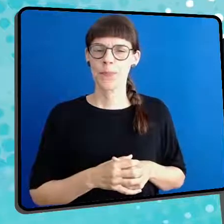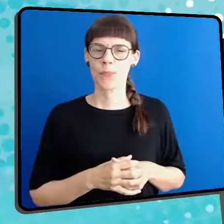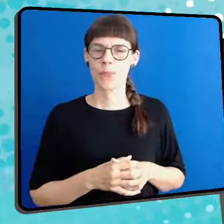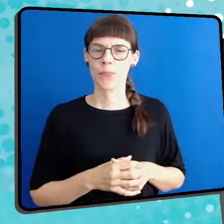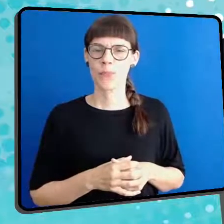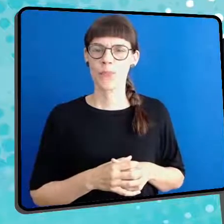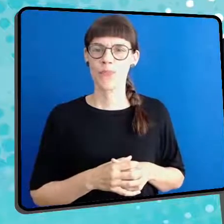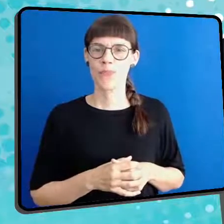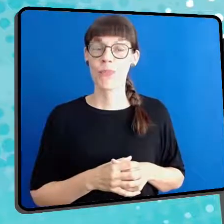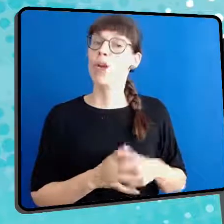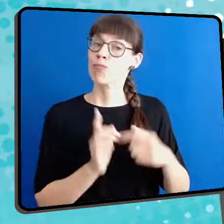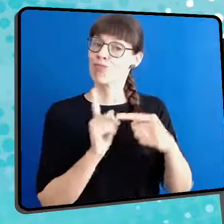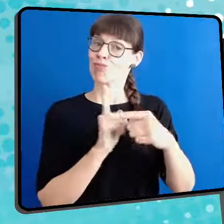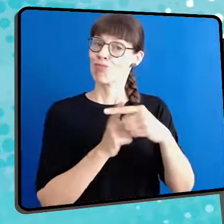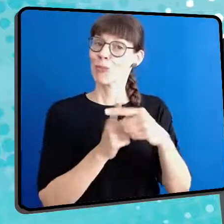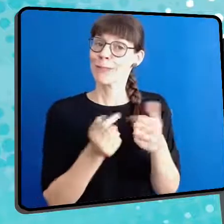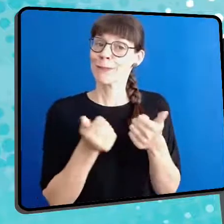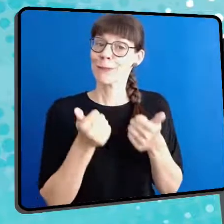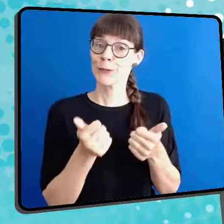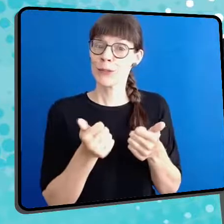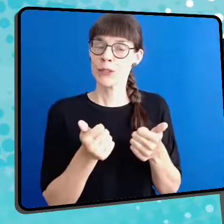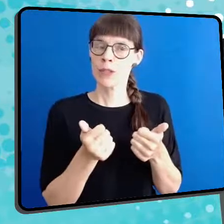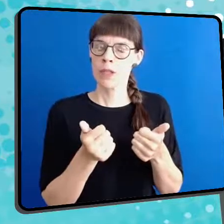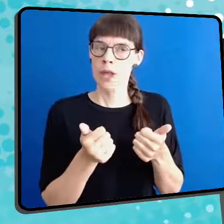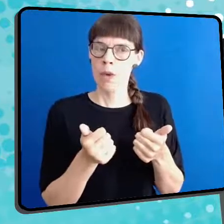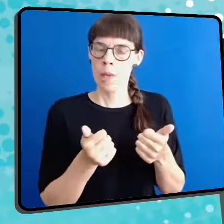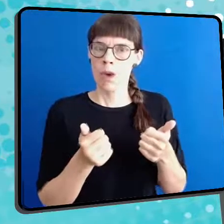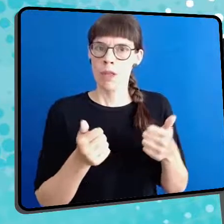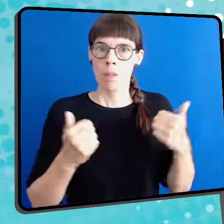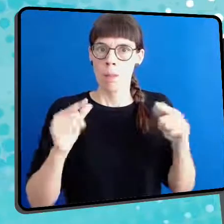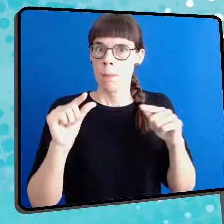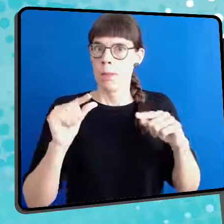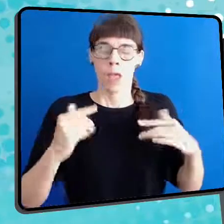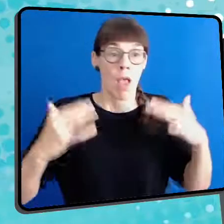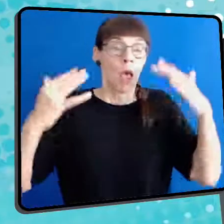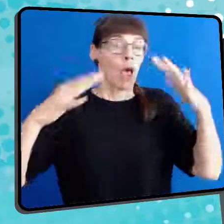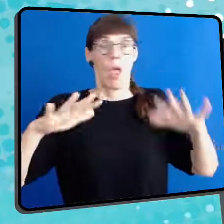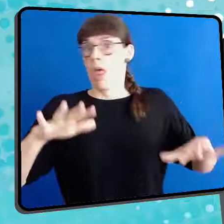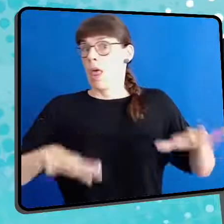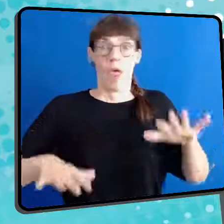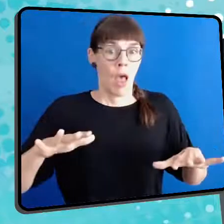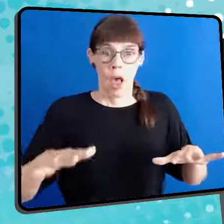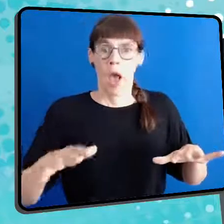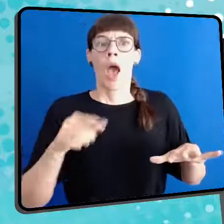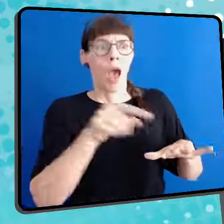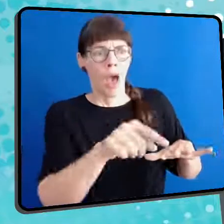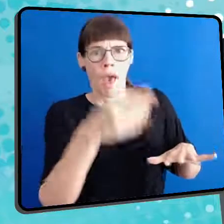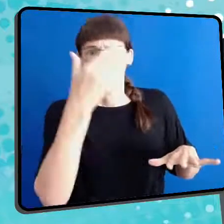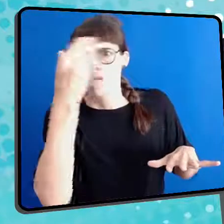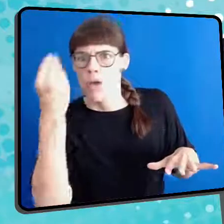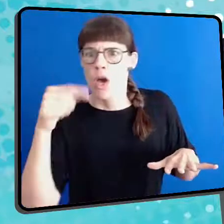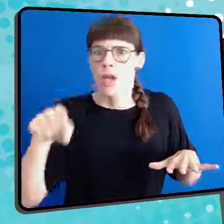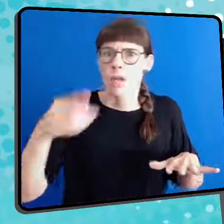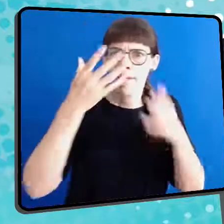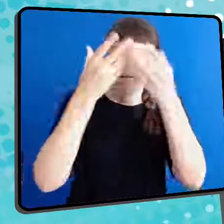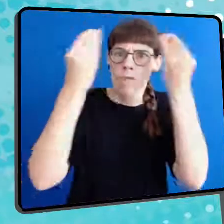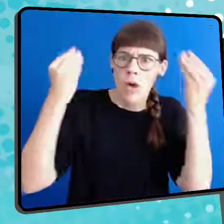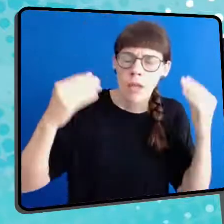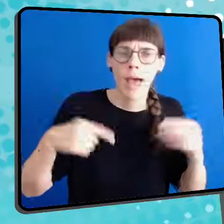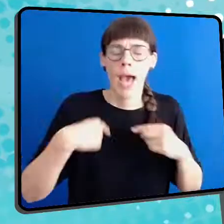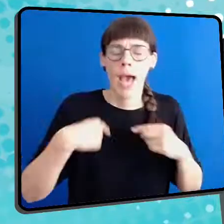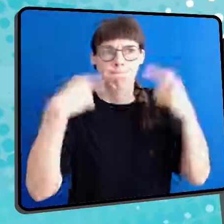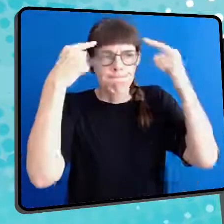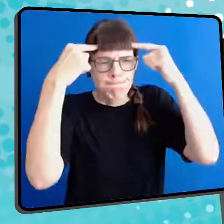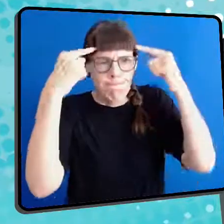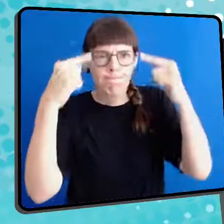good, but sometimes it can be a bit overwhelming and a bit just, oh yeah, I forgot this little bit. Why didn't I think of it? I need